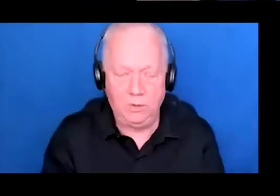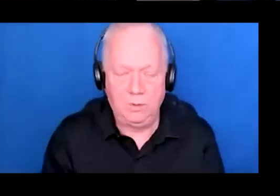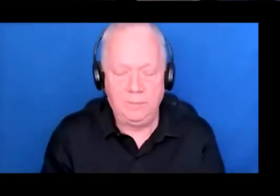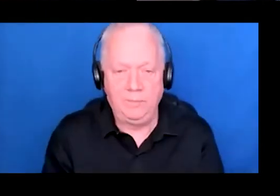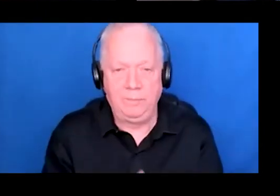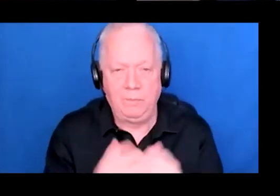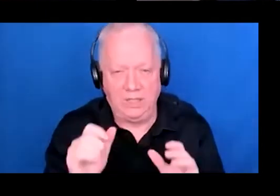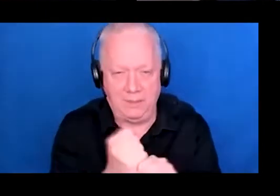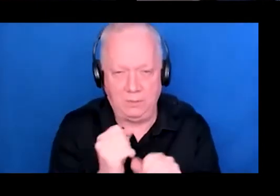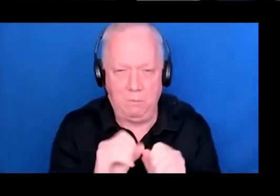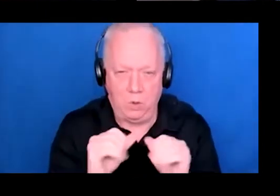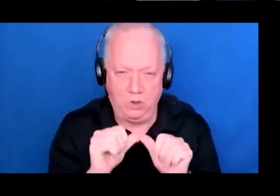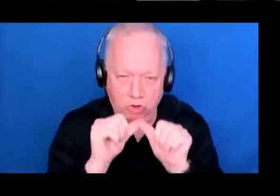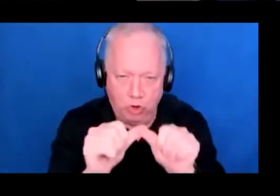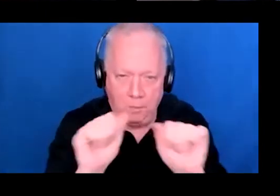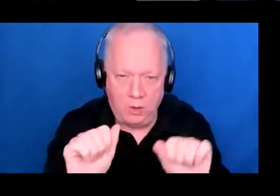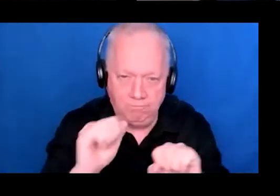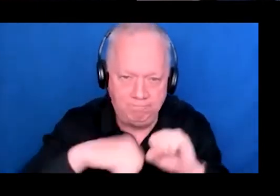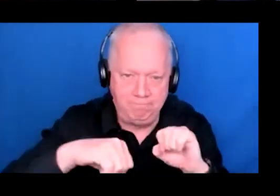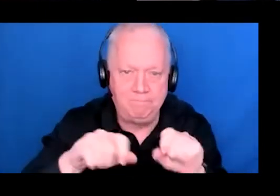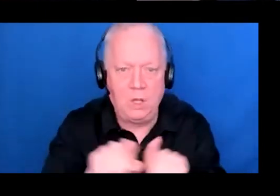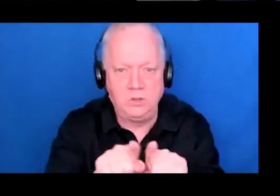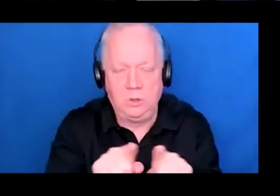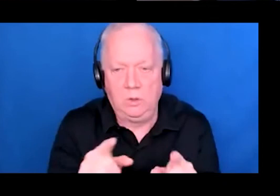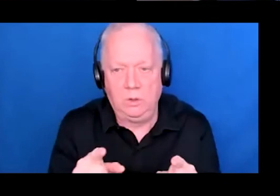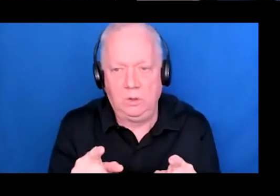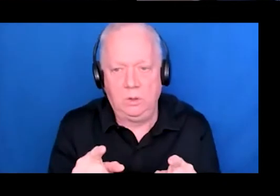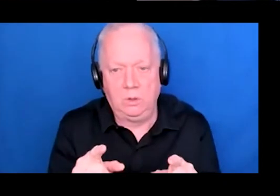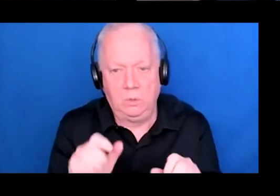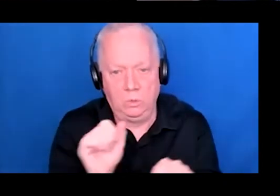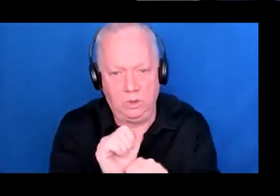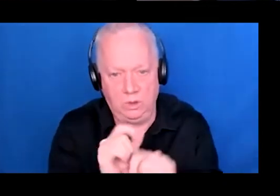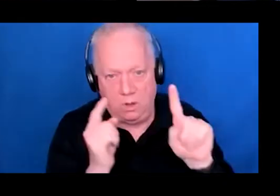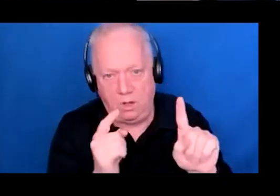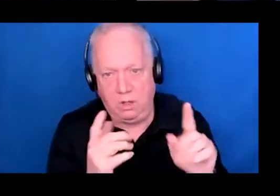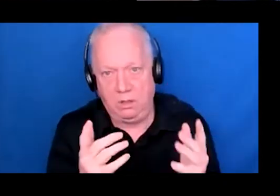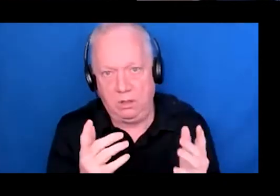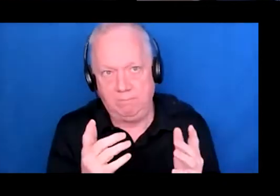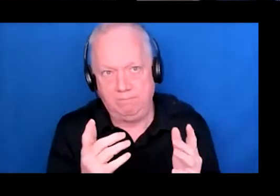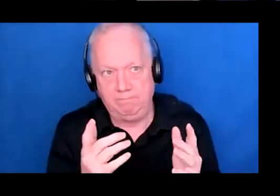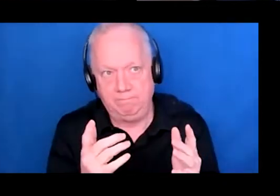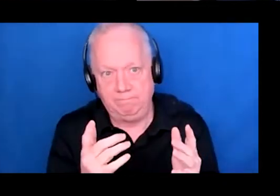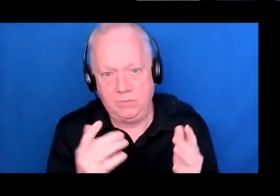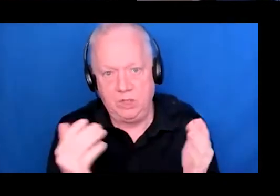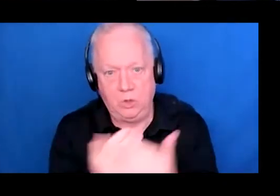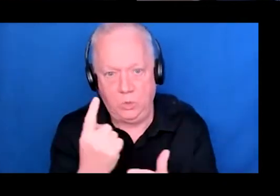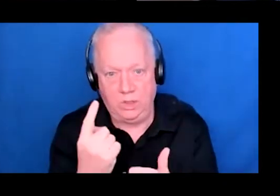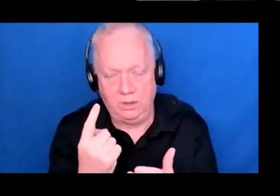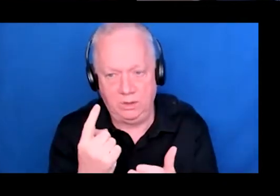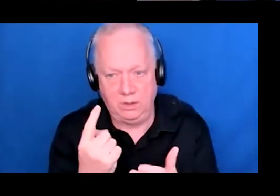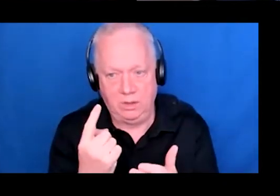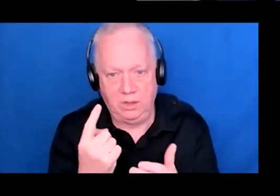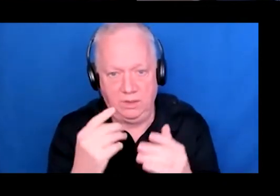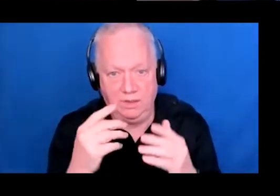But I need to make them more durable. And so I'm also working on this new one that the